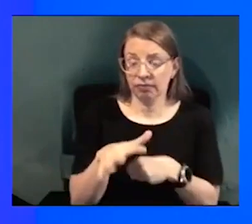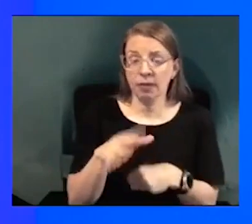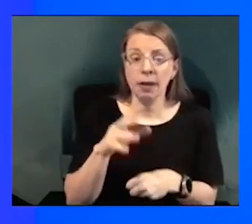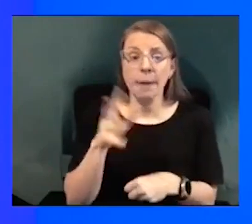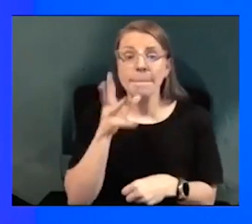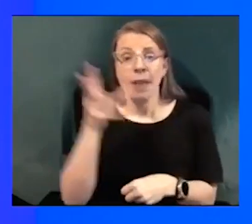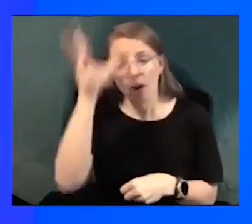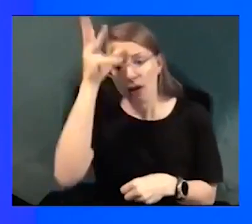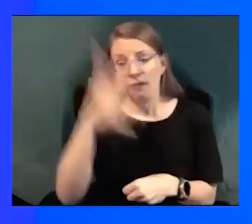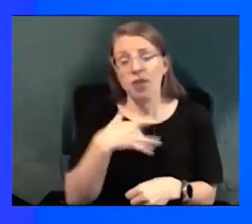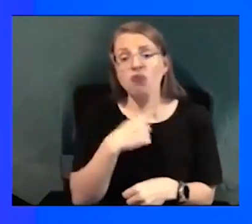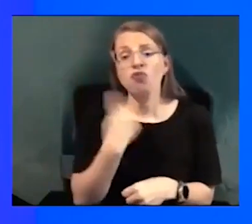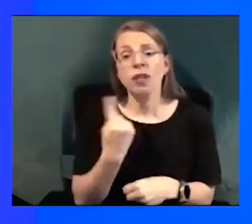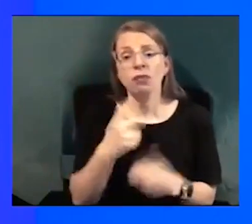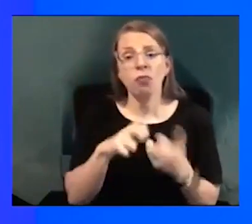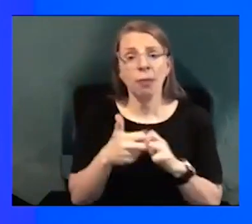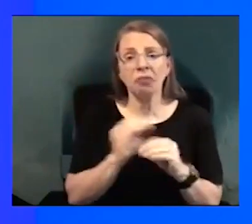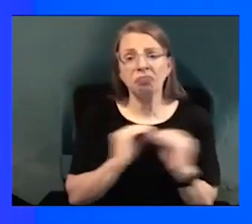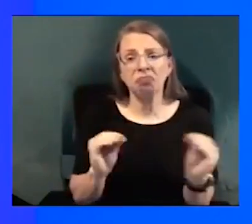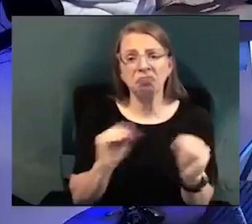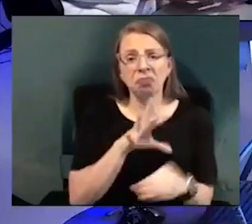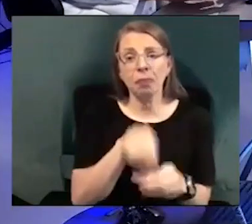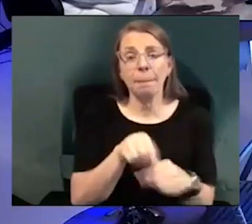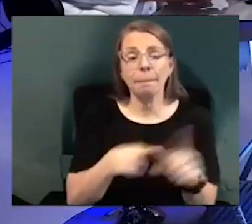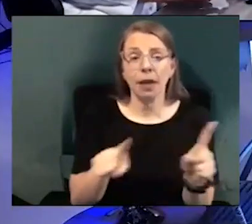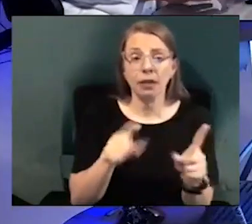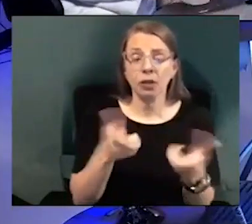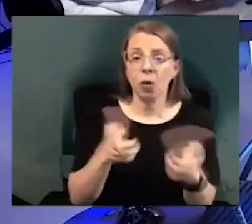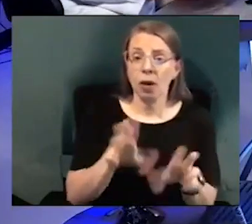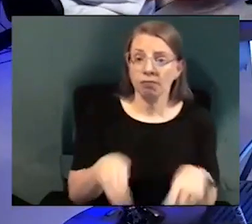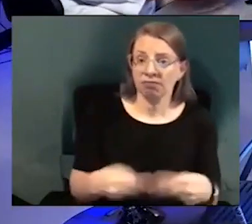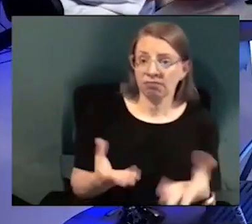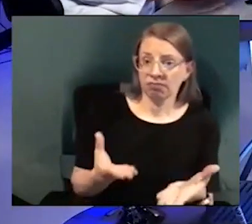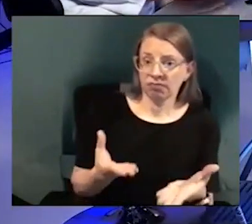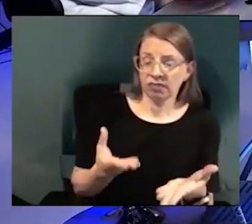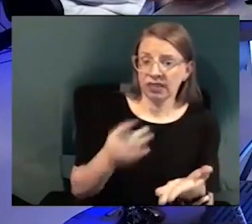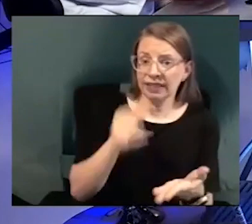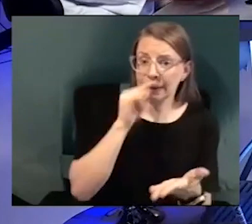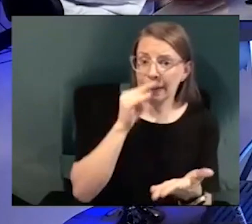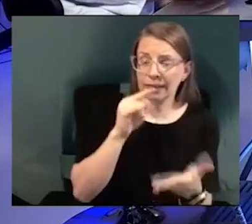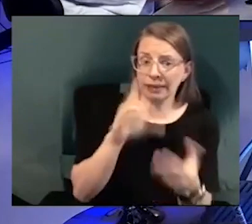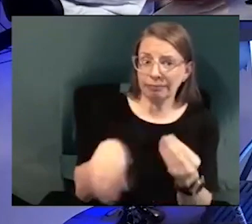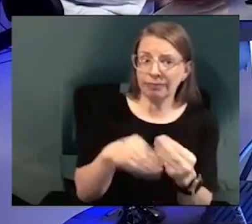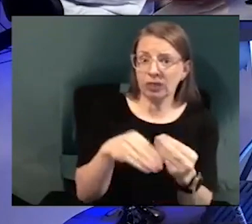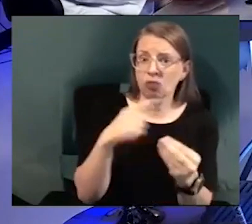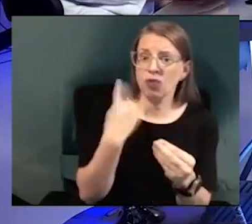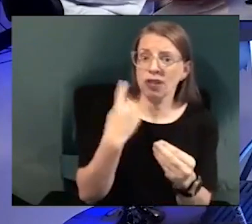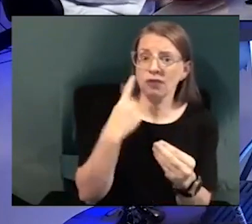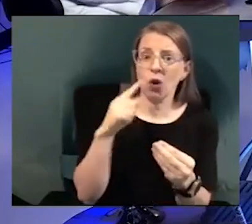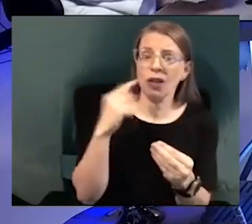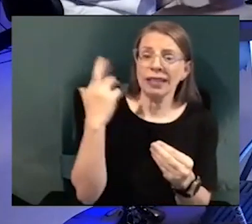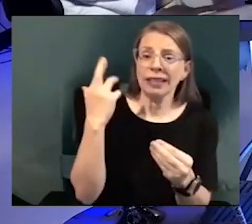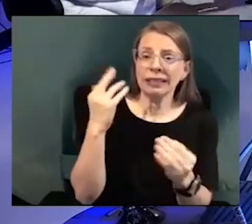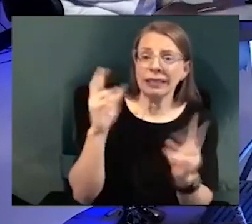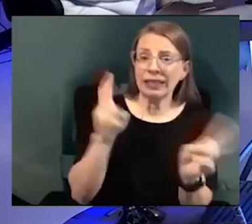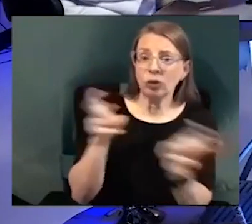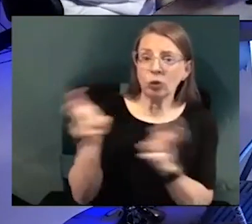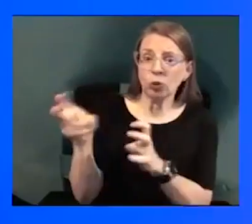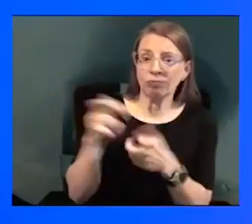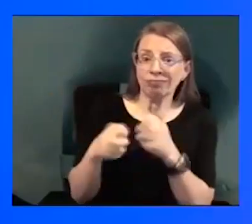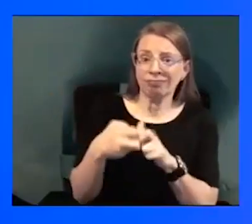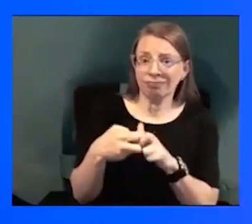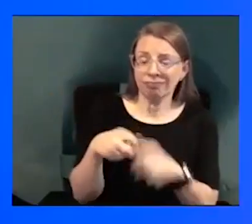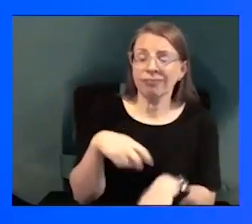you certainly don't want to give your kids excess risk of issues. So we know that coronavirus can cause that as well. And like we